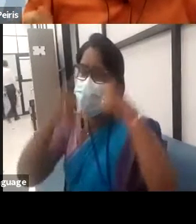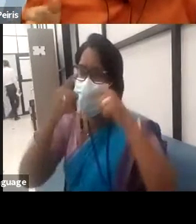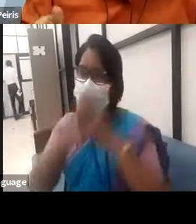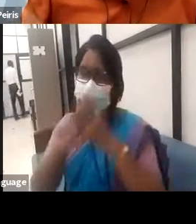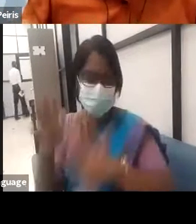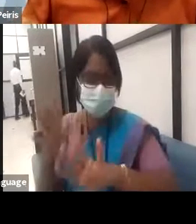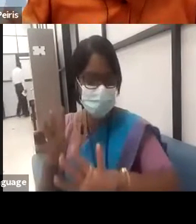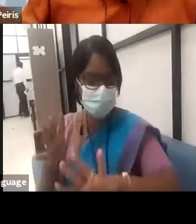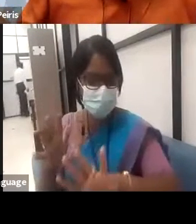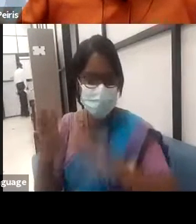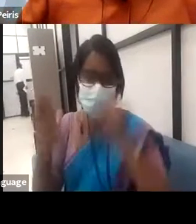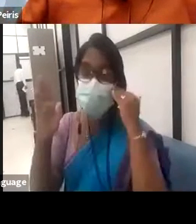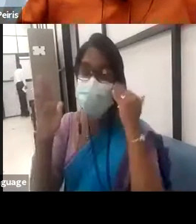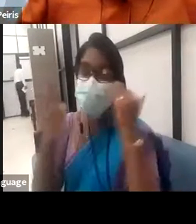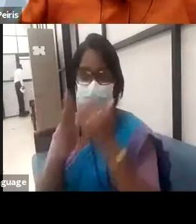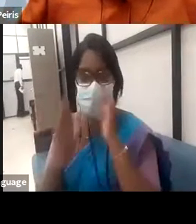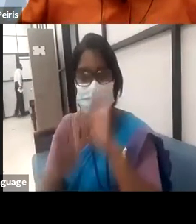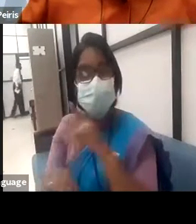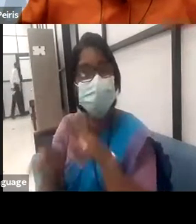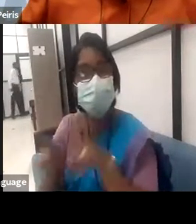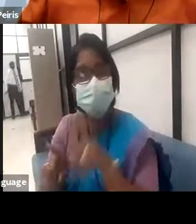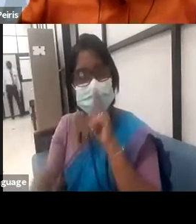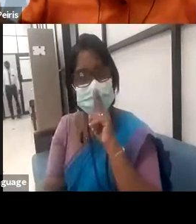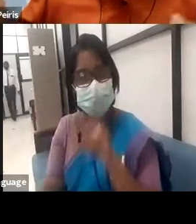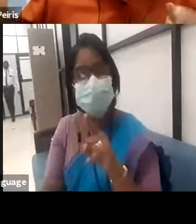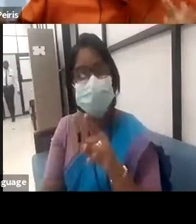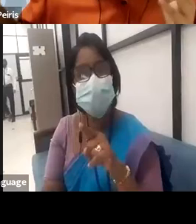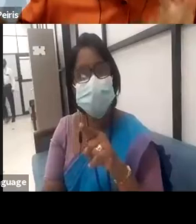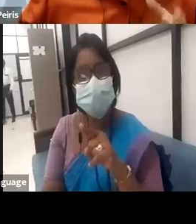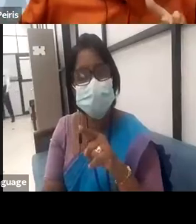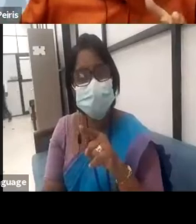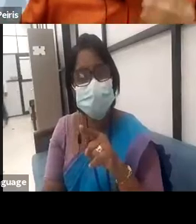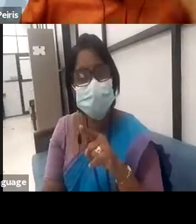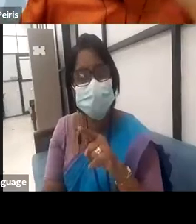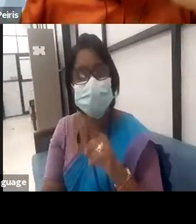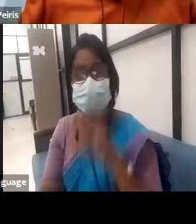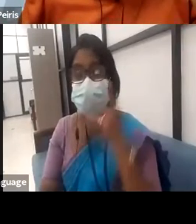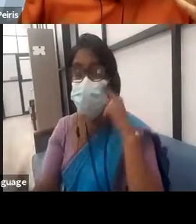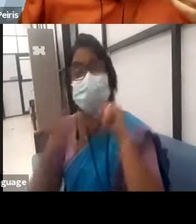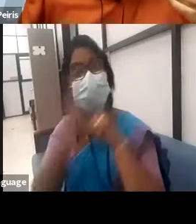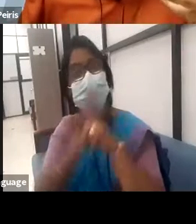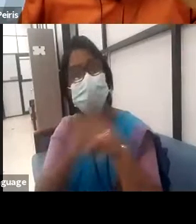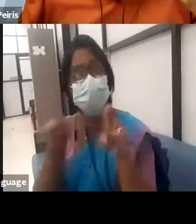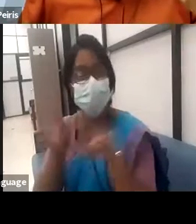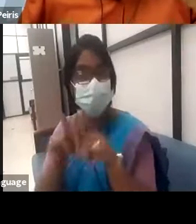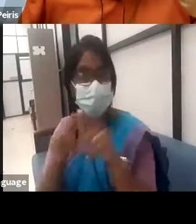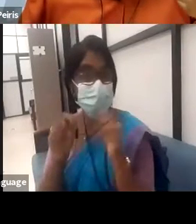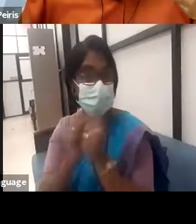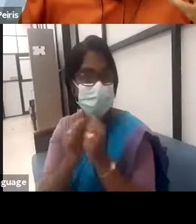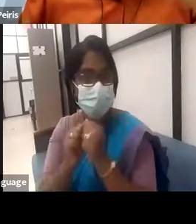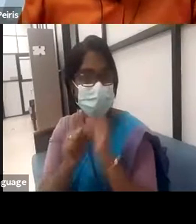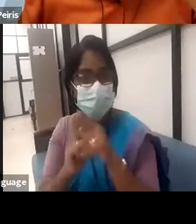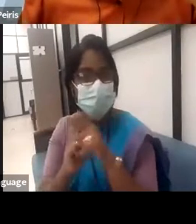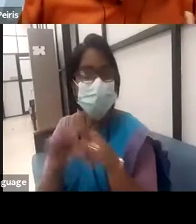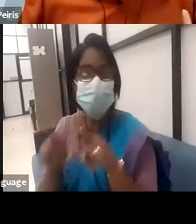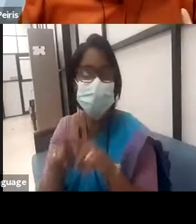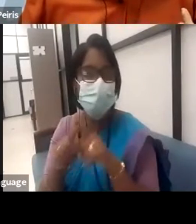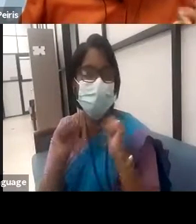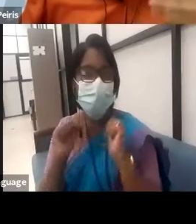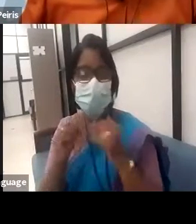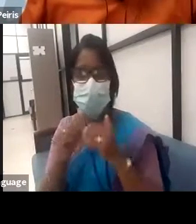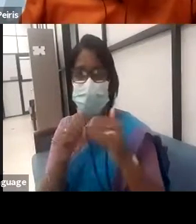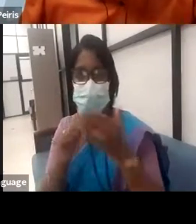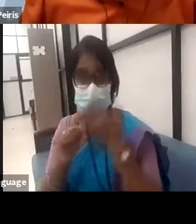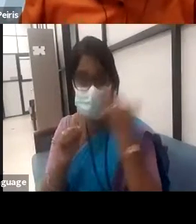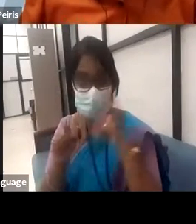should or ought companies have, how far can we go, ought to go, in order to ensure that there's